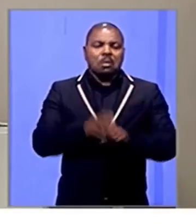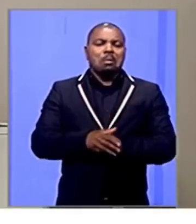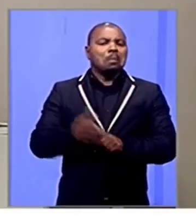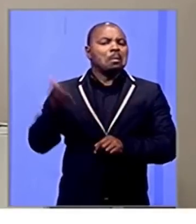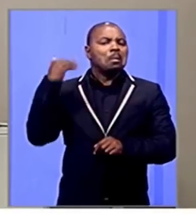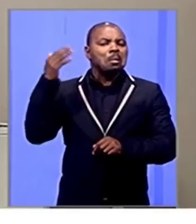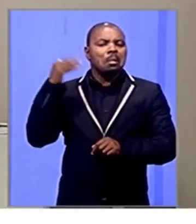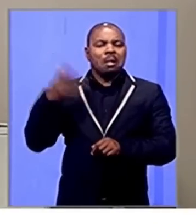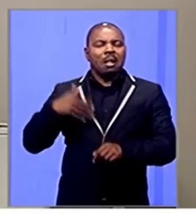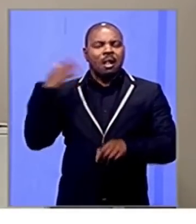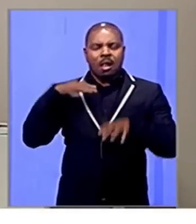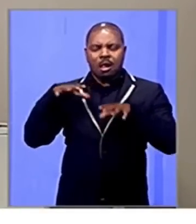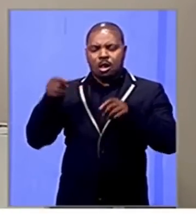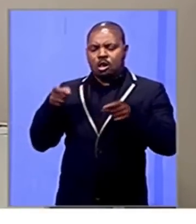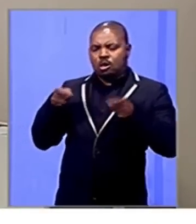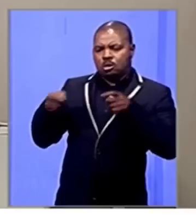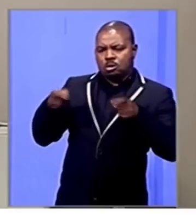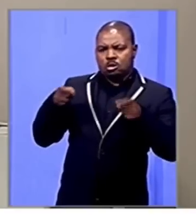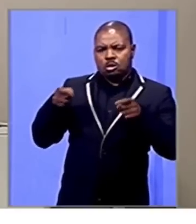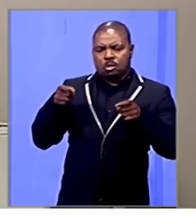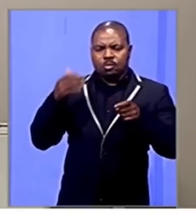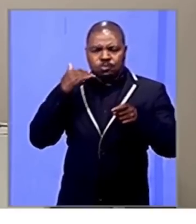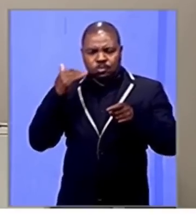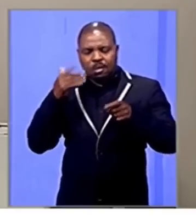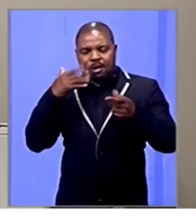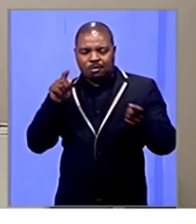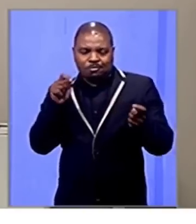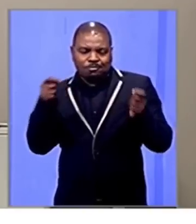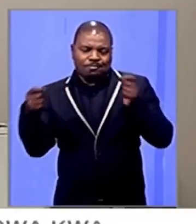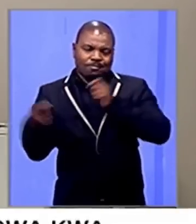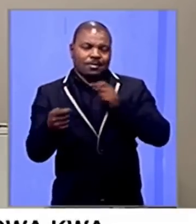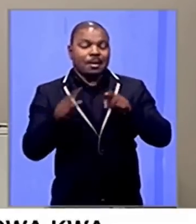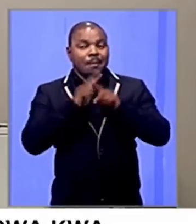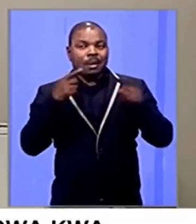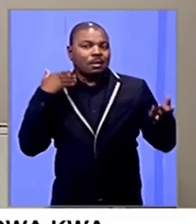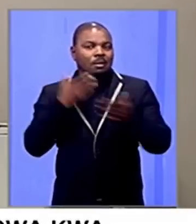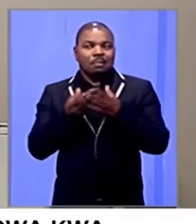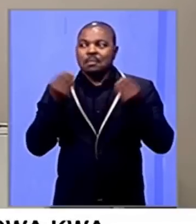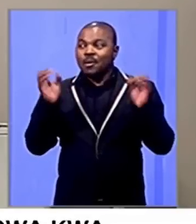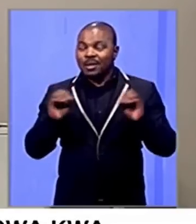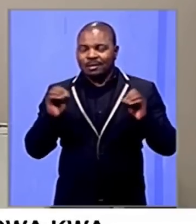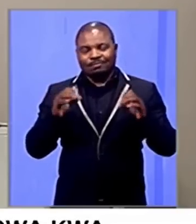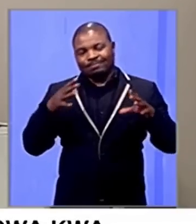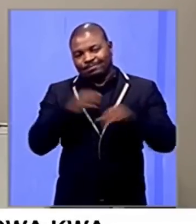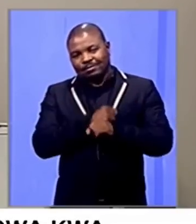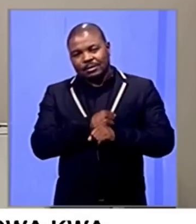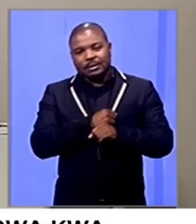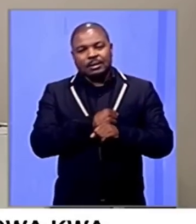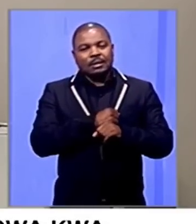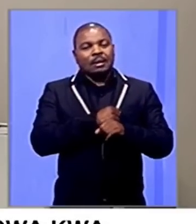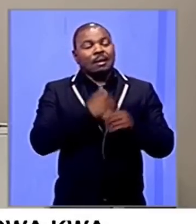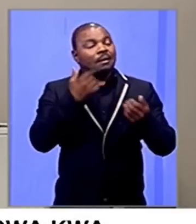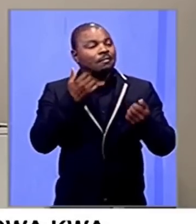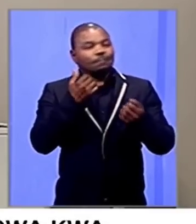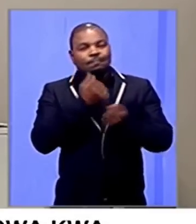direct colonialism to what should have been independence. Unfortunately, independence and freedom have been void